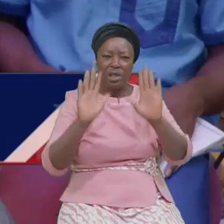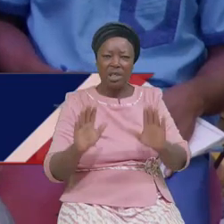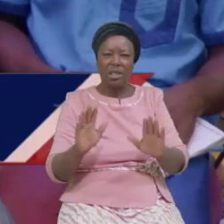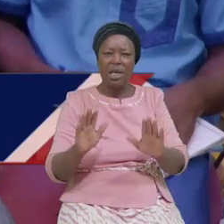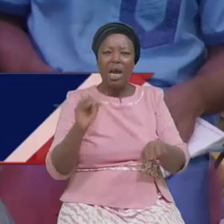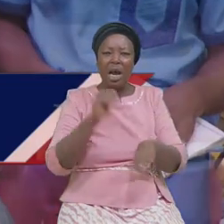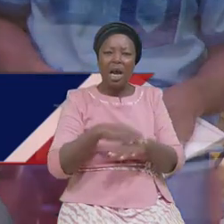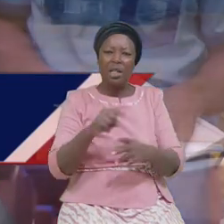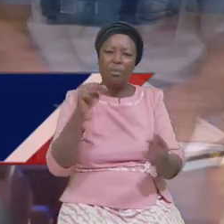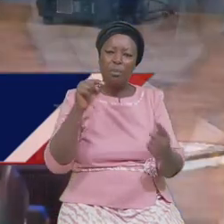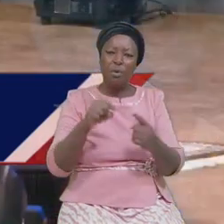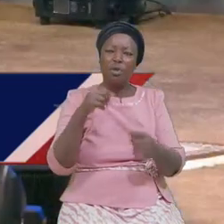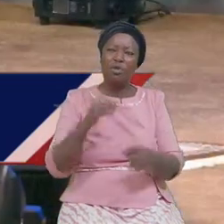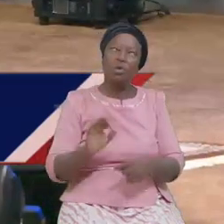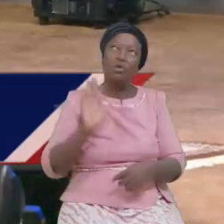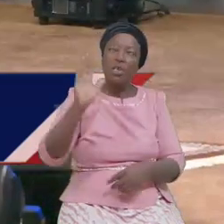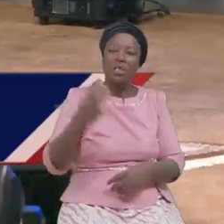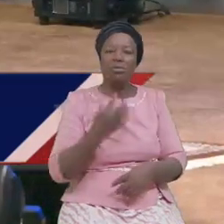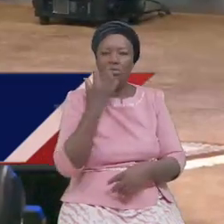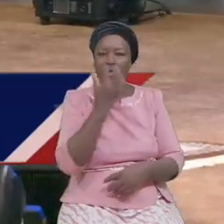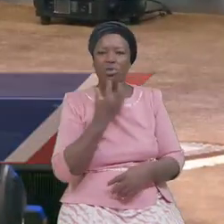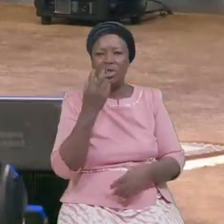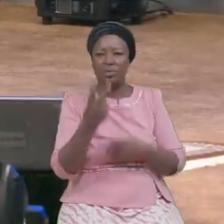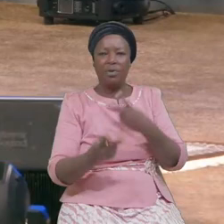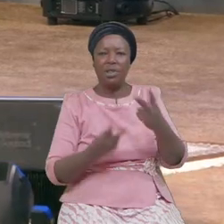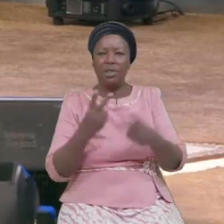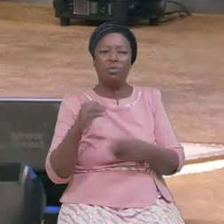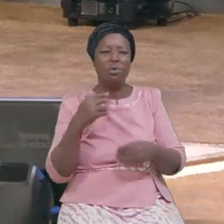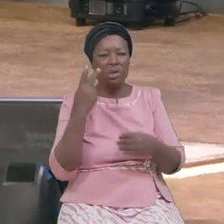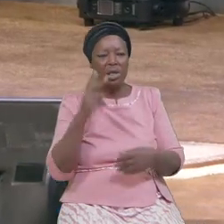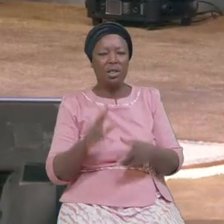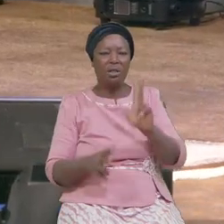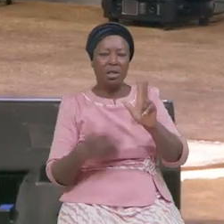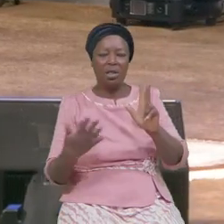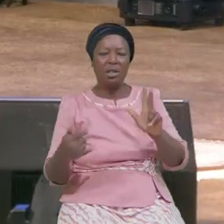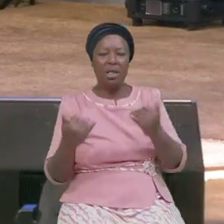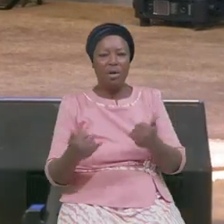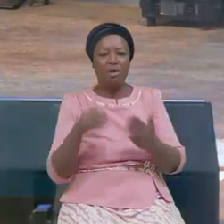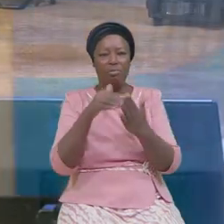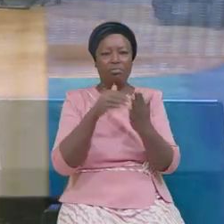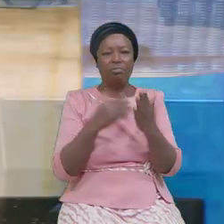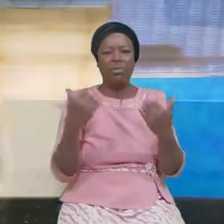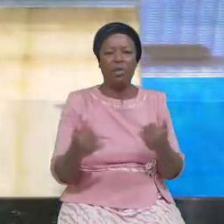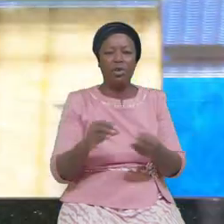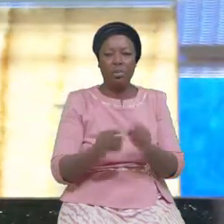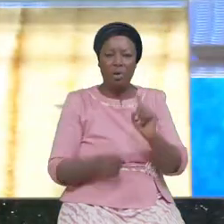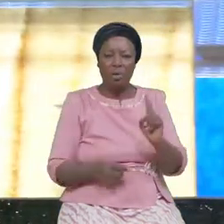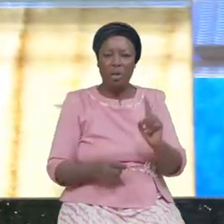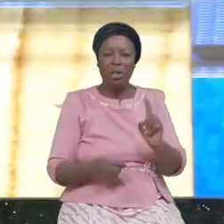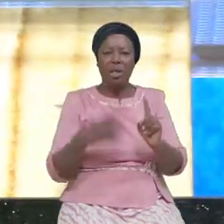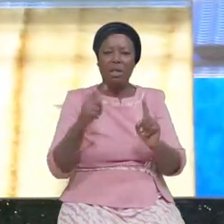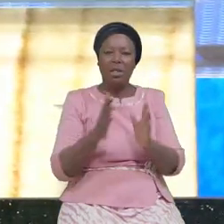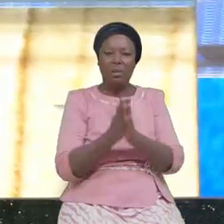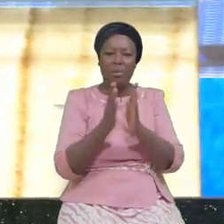the point of his gracious visitation. Three things we're looking at here. Number one, the